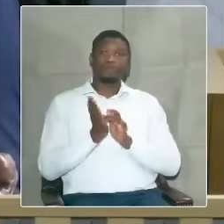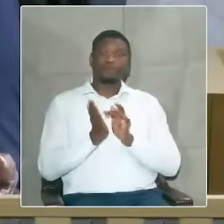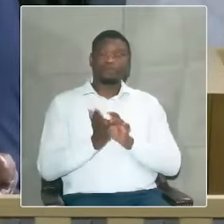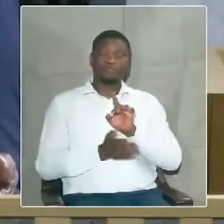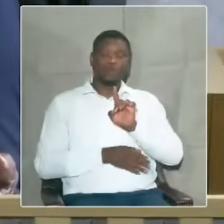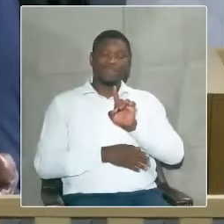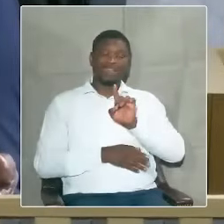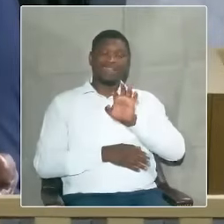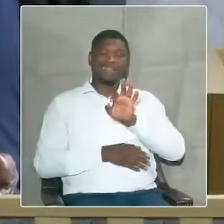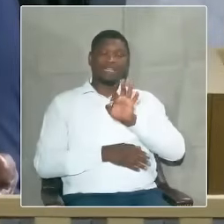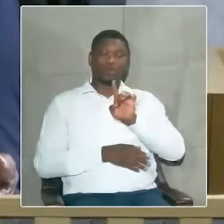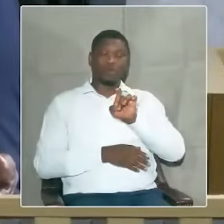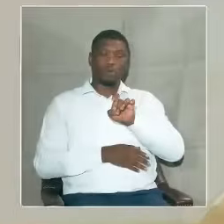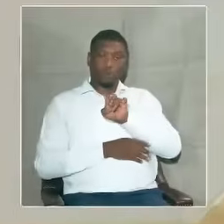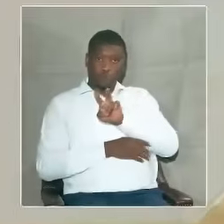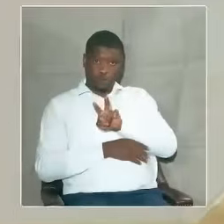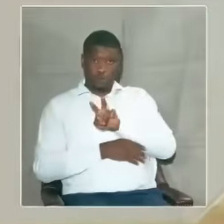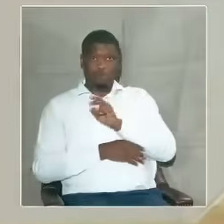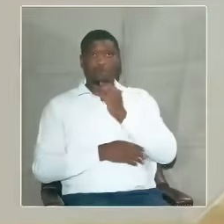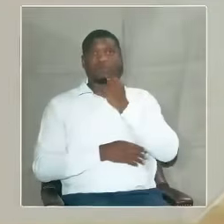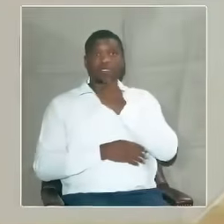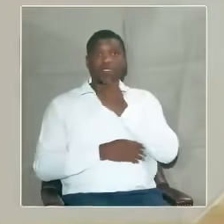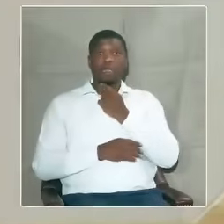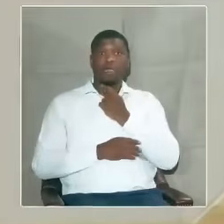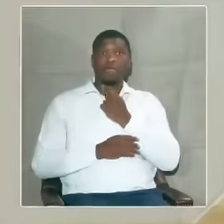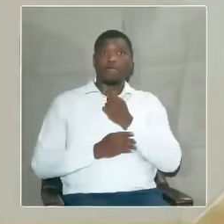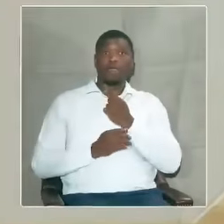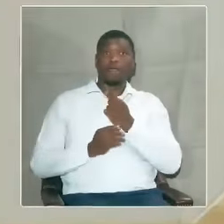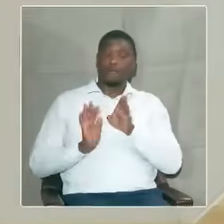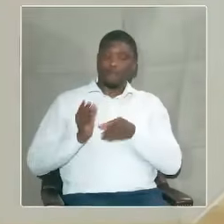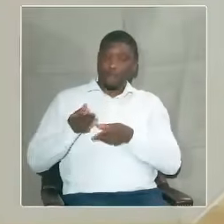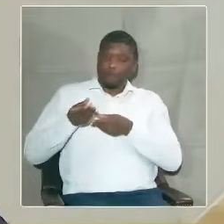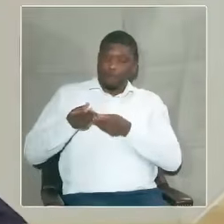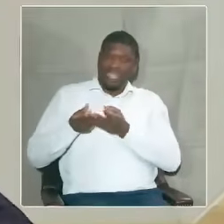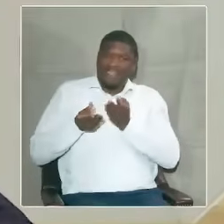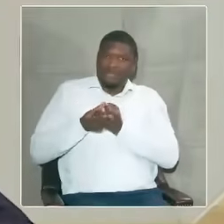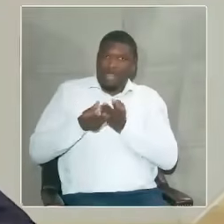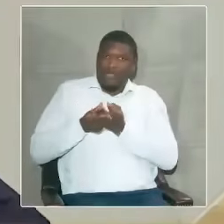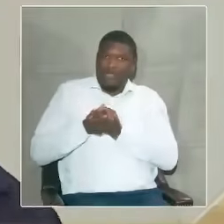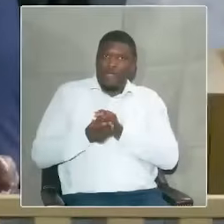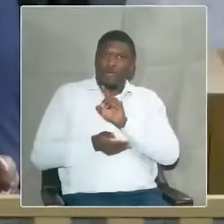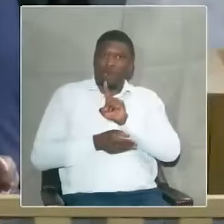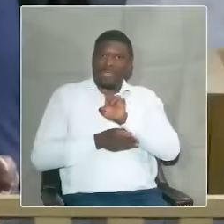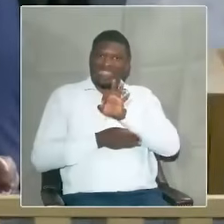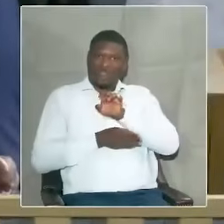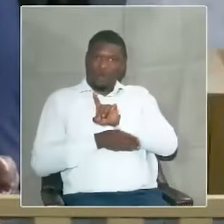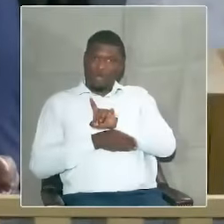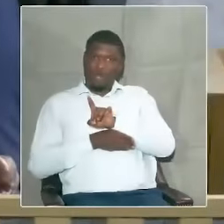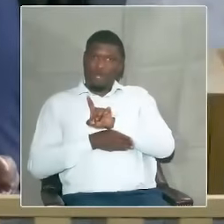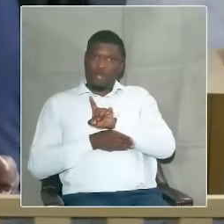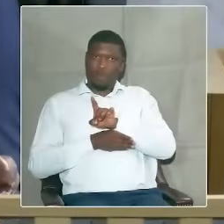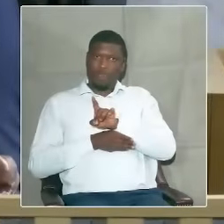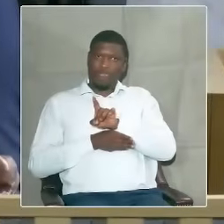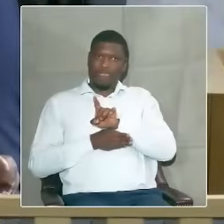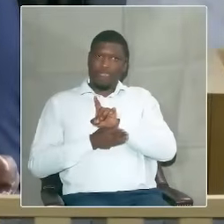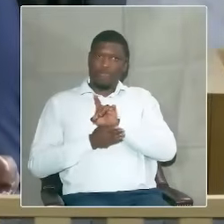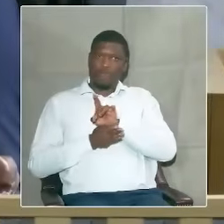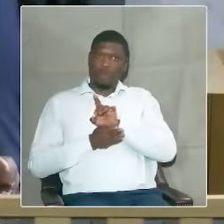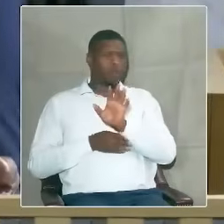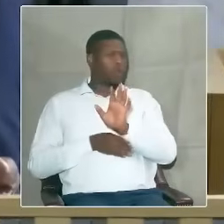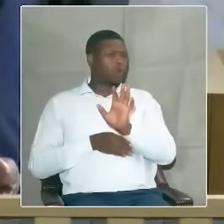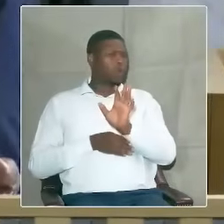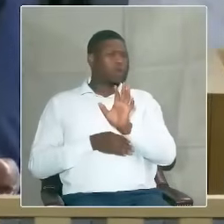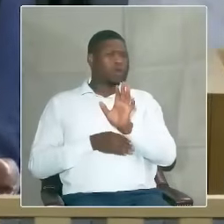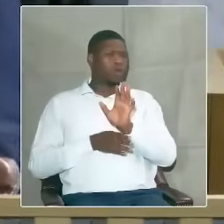131.2, you say the 128 dockets that were still,